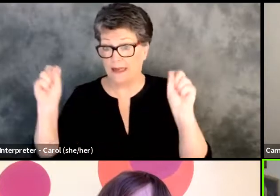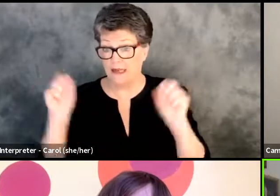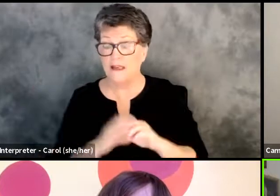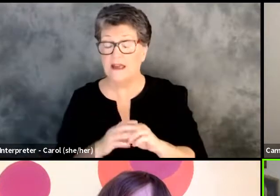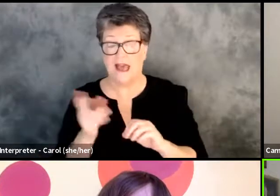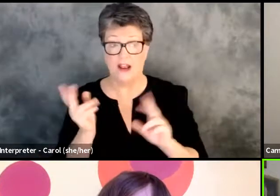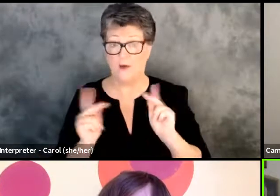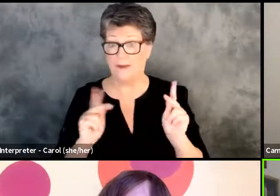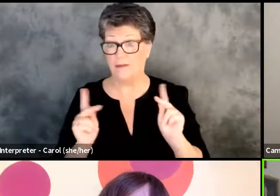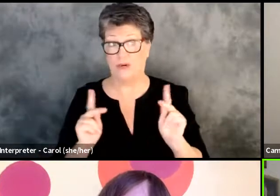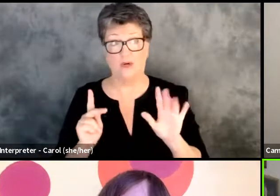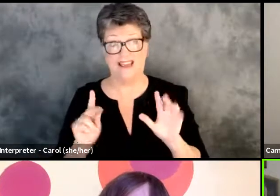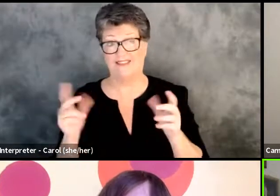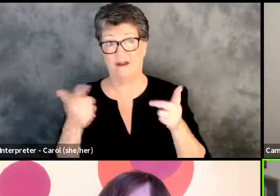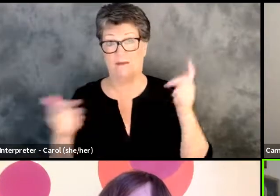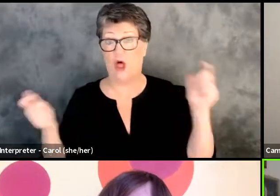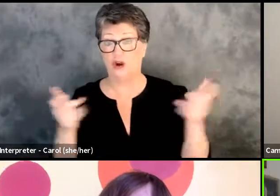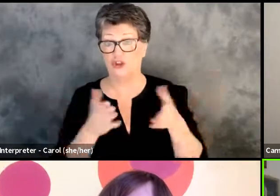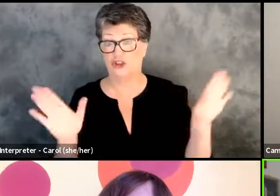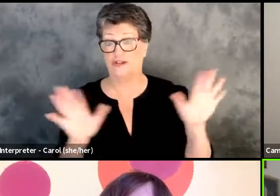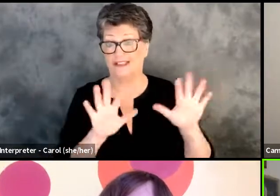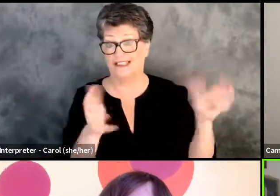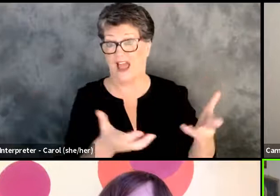society overall.